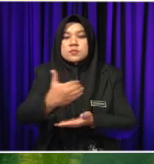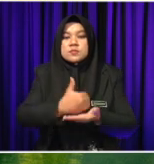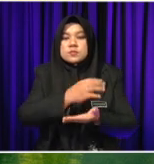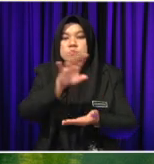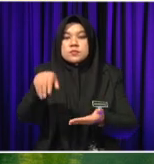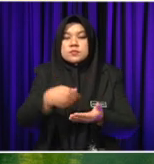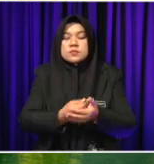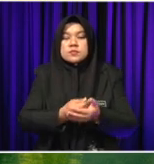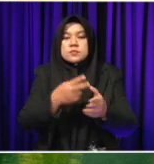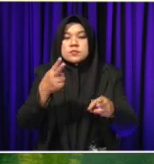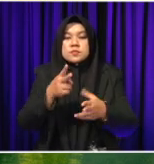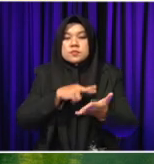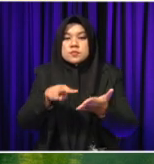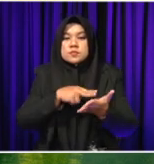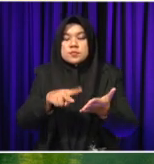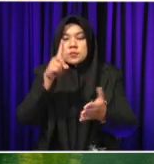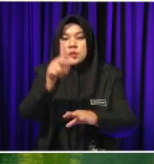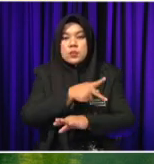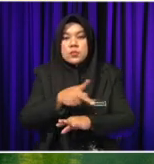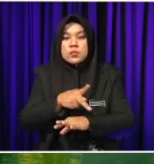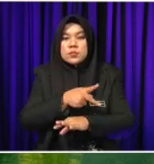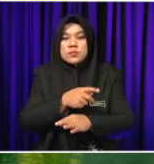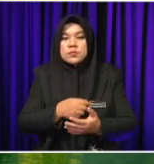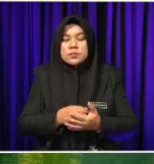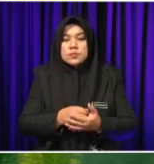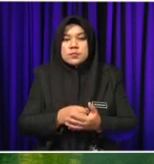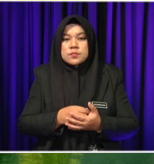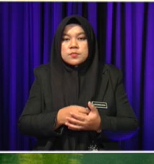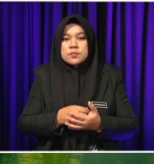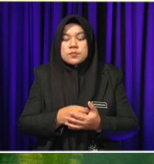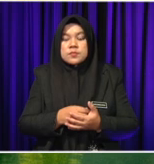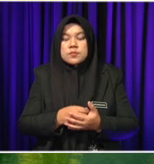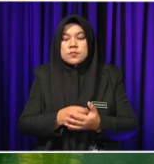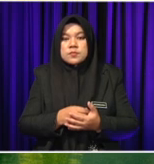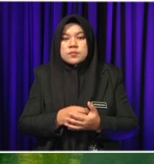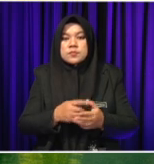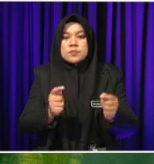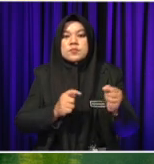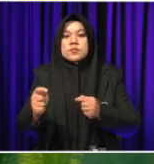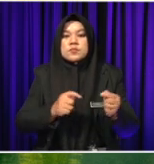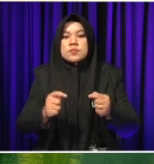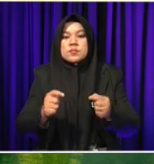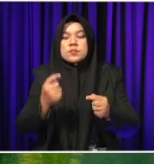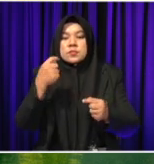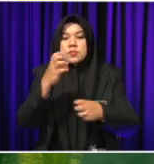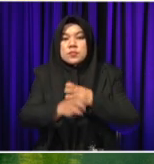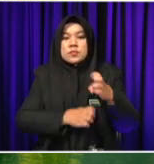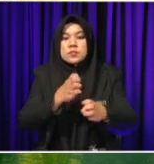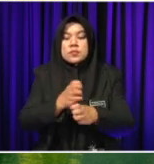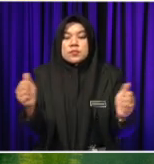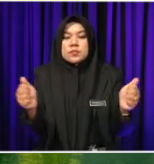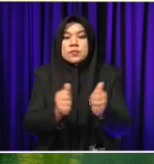reading this one poem? So, definitely, it comes from the second stanza, treat the earth with love and care.